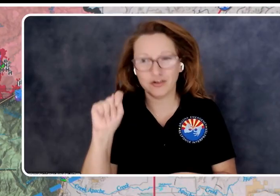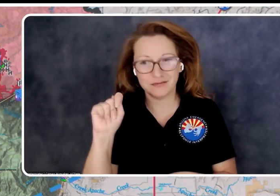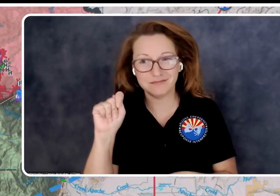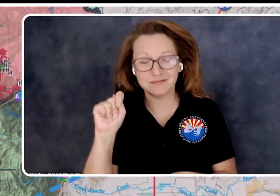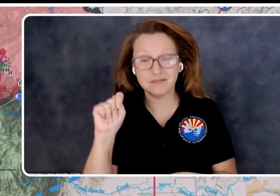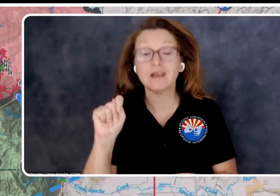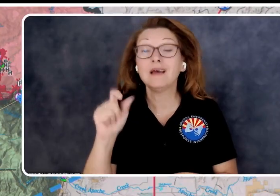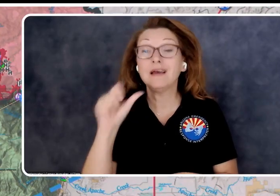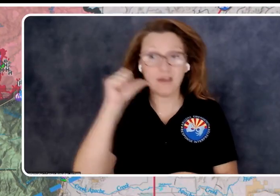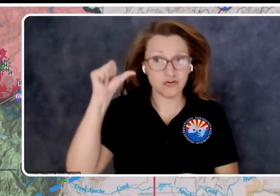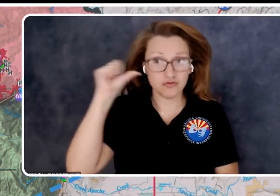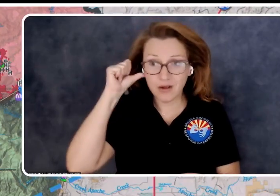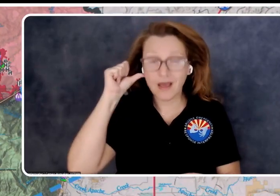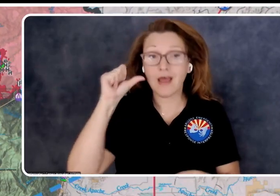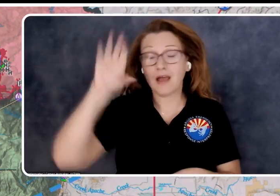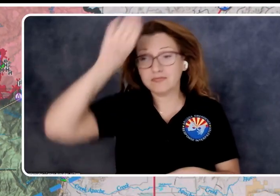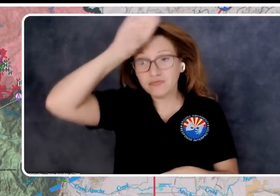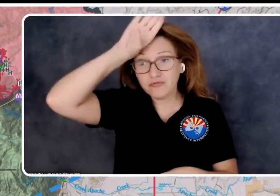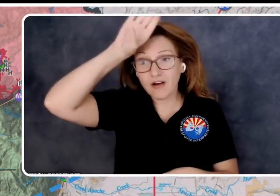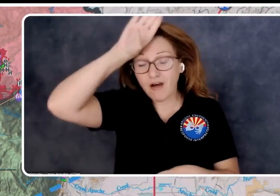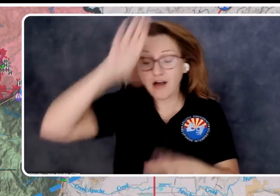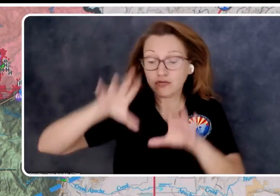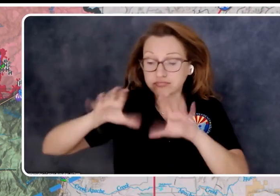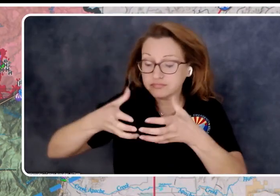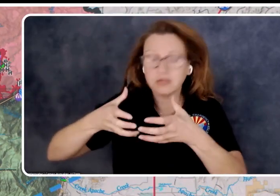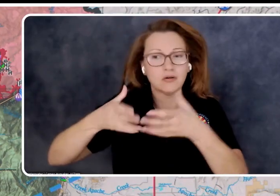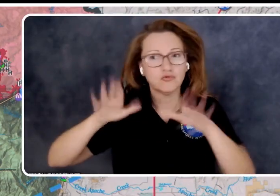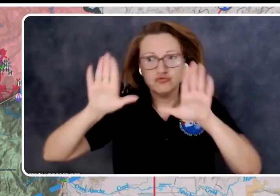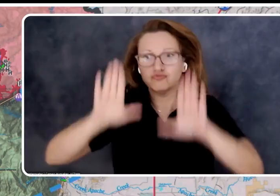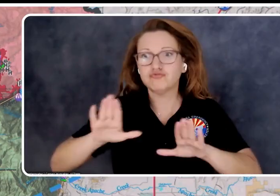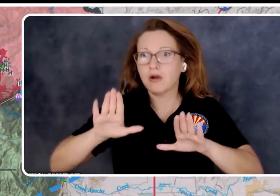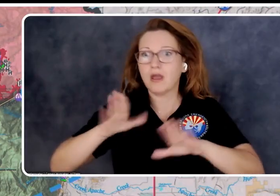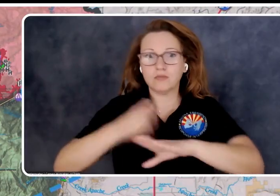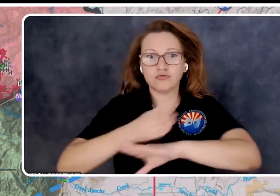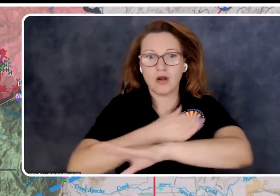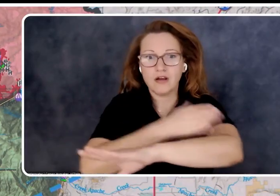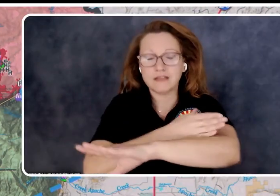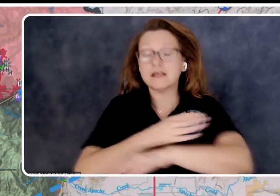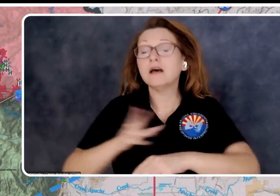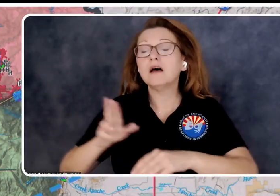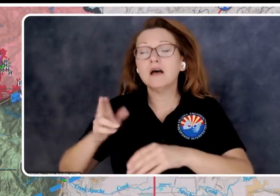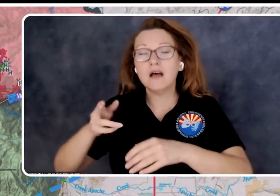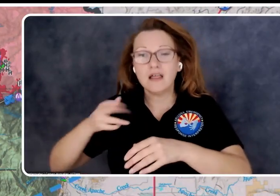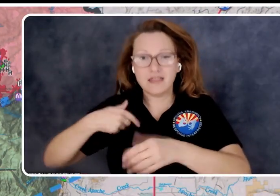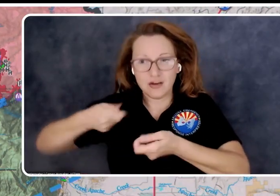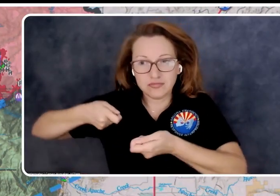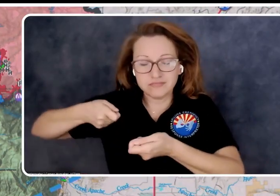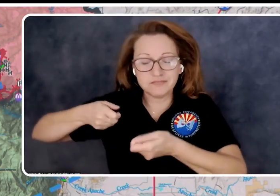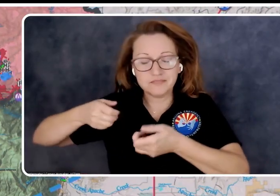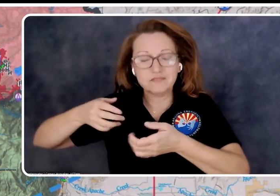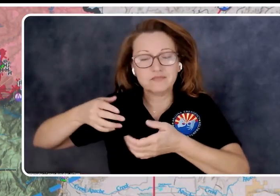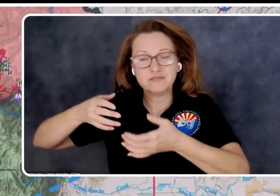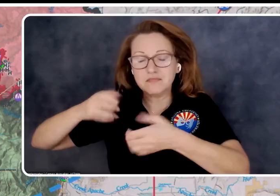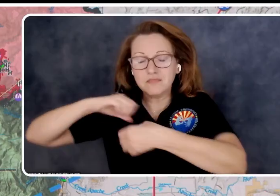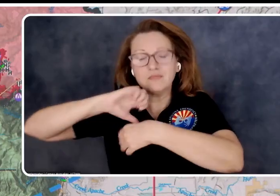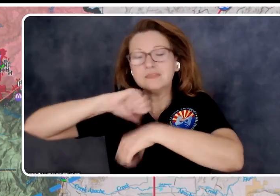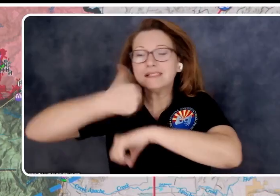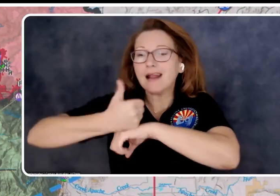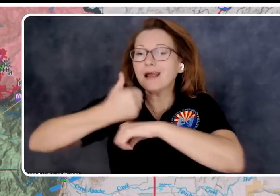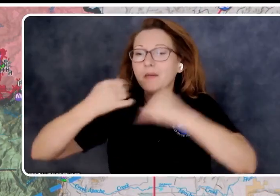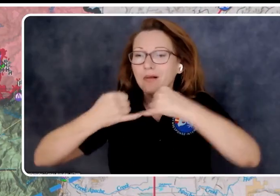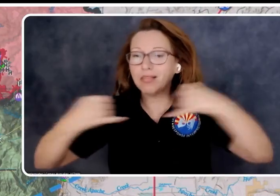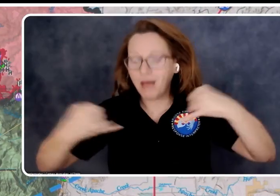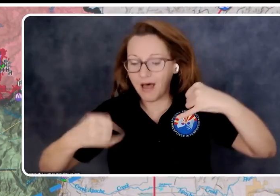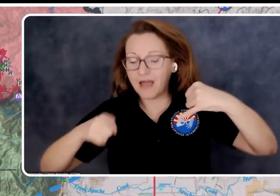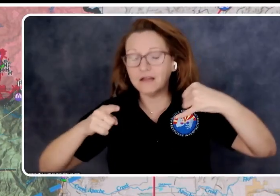made really great progress. They're working a fire line from the low country uphill with bulldozers and heavy